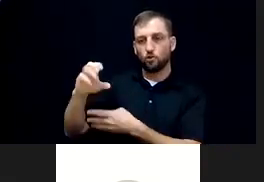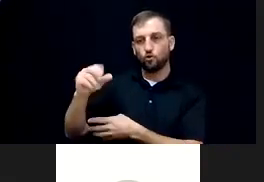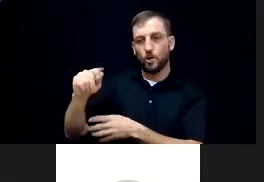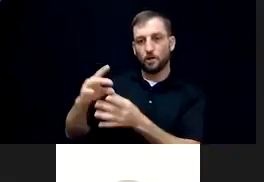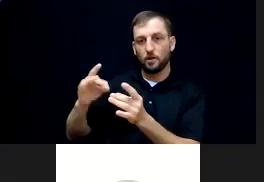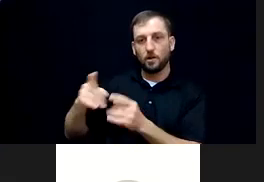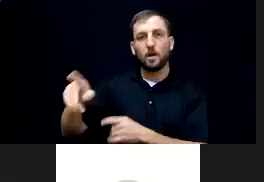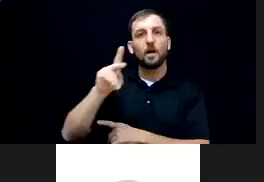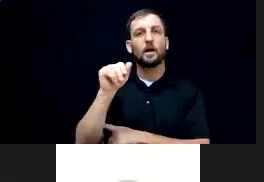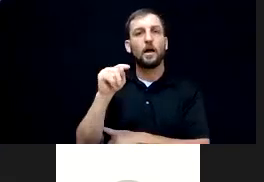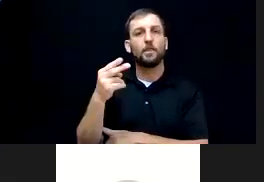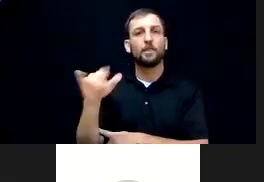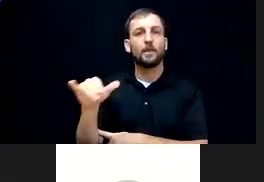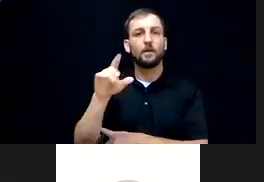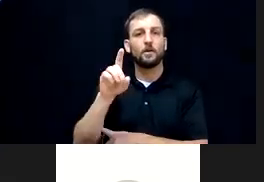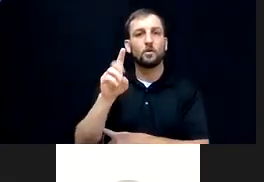Dwyer.